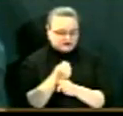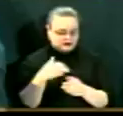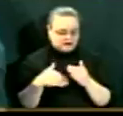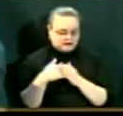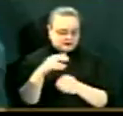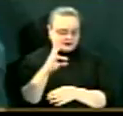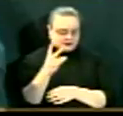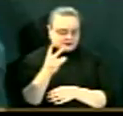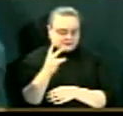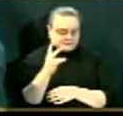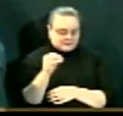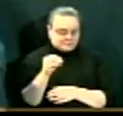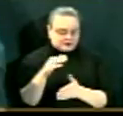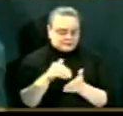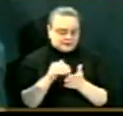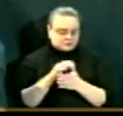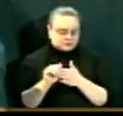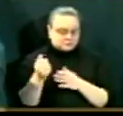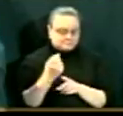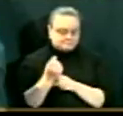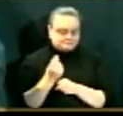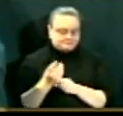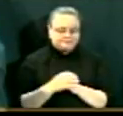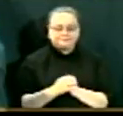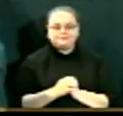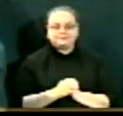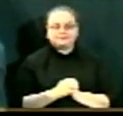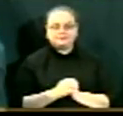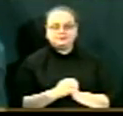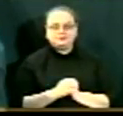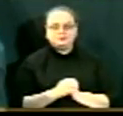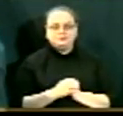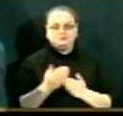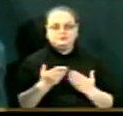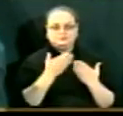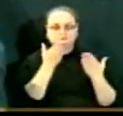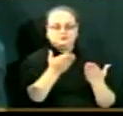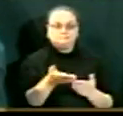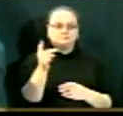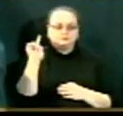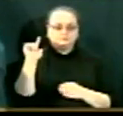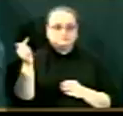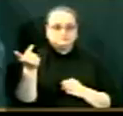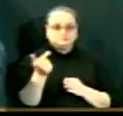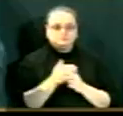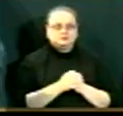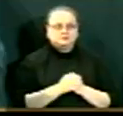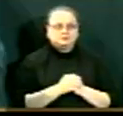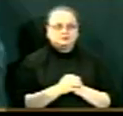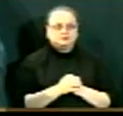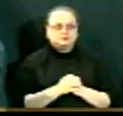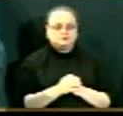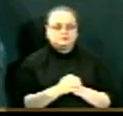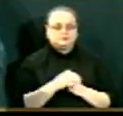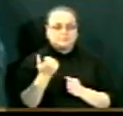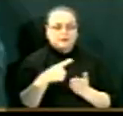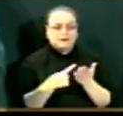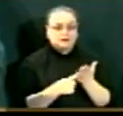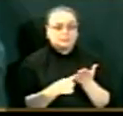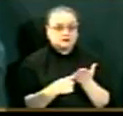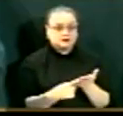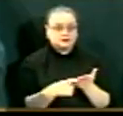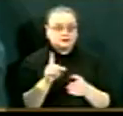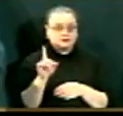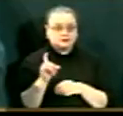to $70,000 annually. Motion by Mr. Norman, seconded by Ms. Owen. Any